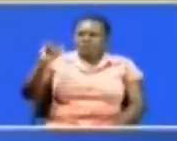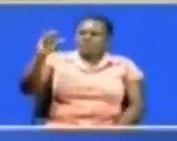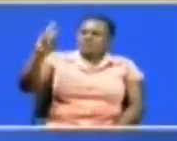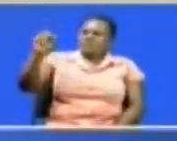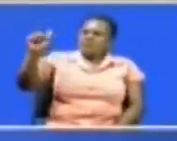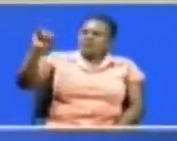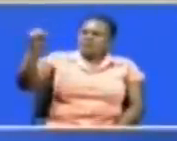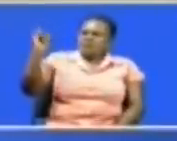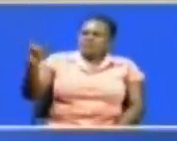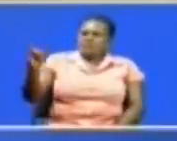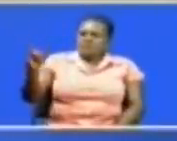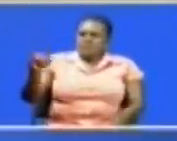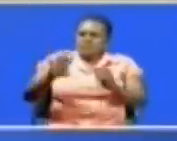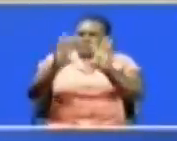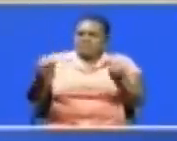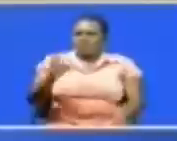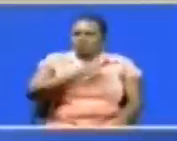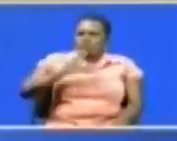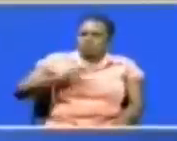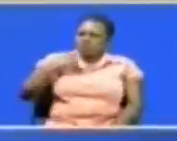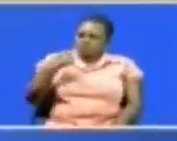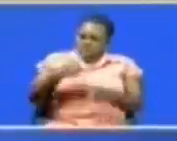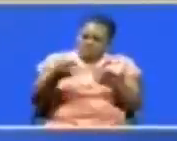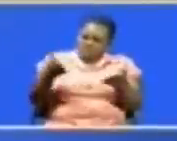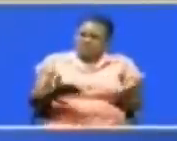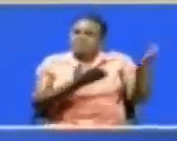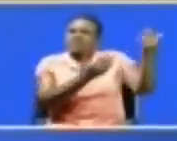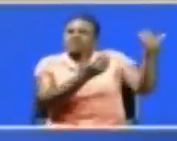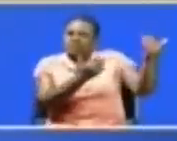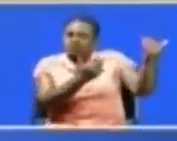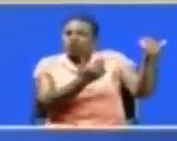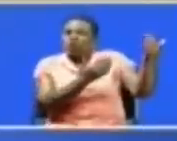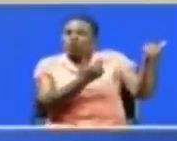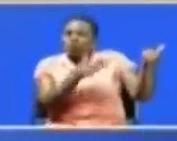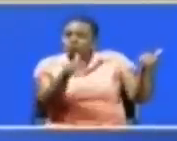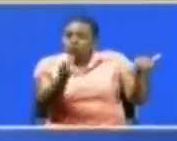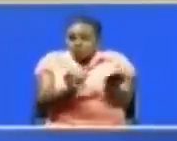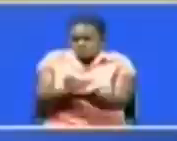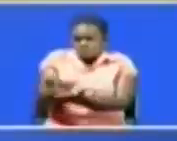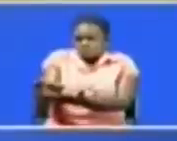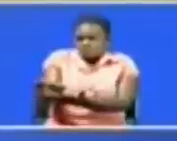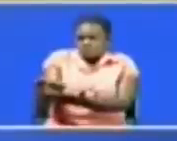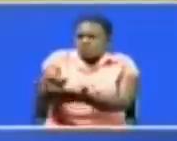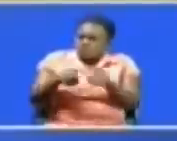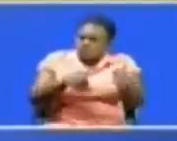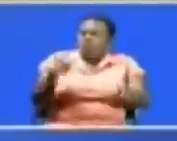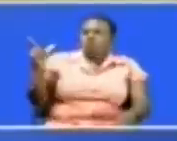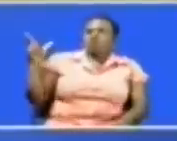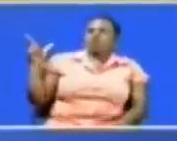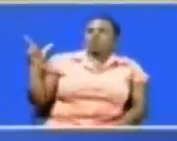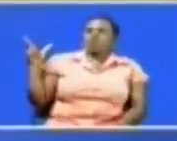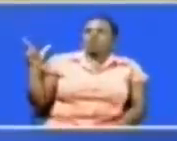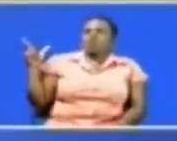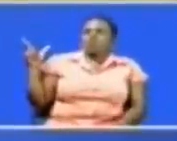the chairperson of the budget committee, to tell him that this year we anticipate, we hope that you will abide by the law and respect the court